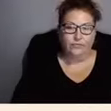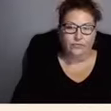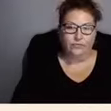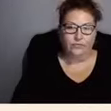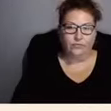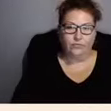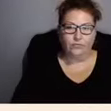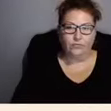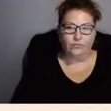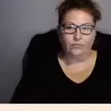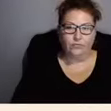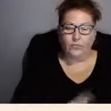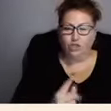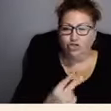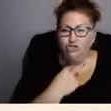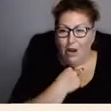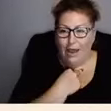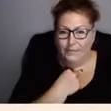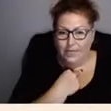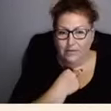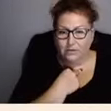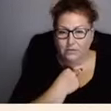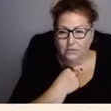She is trapped.